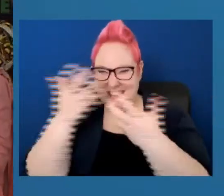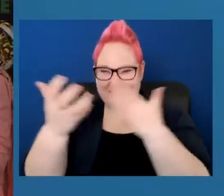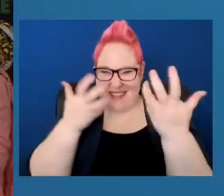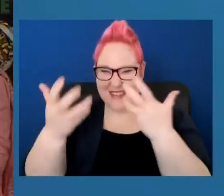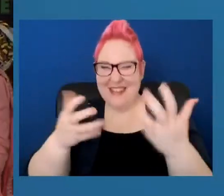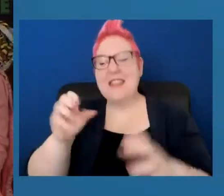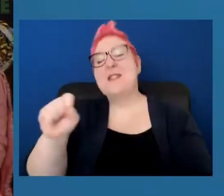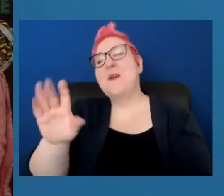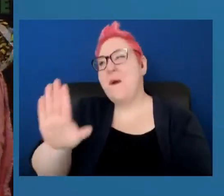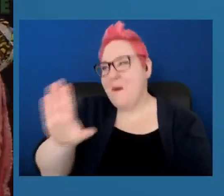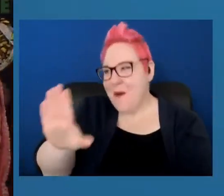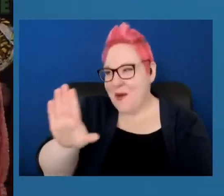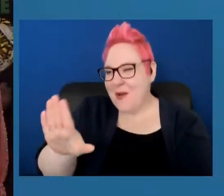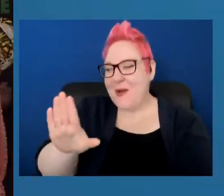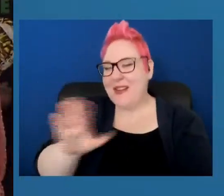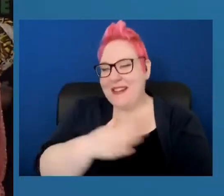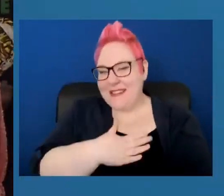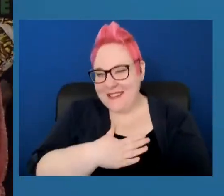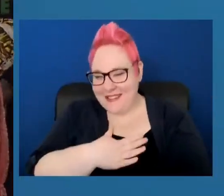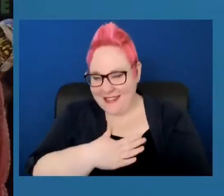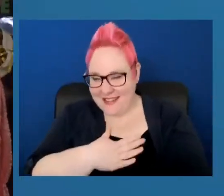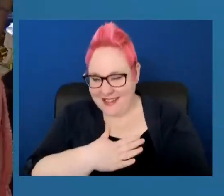that is.